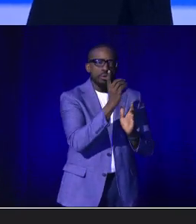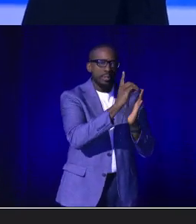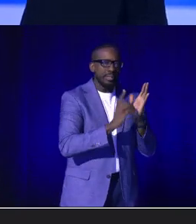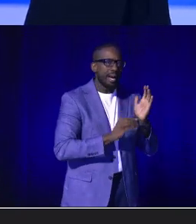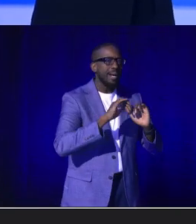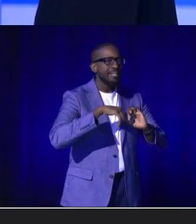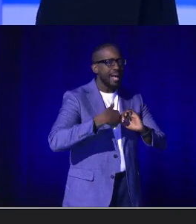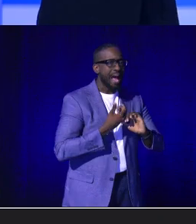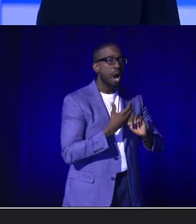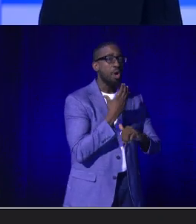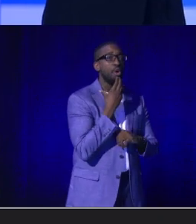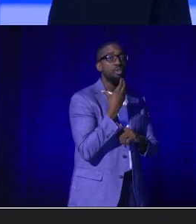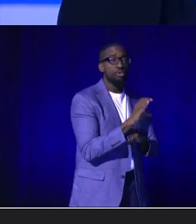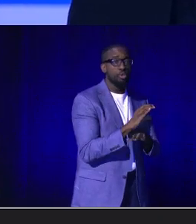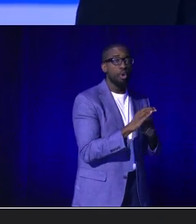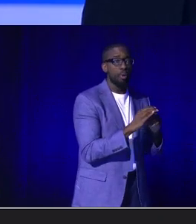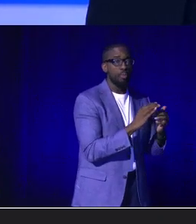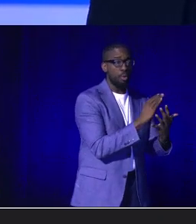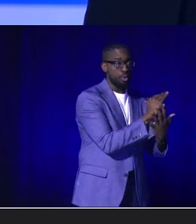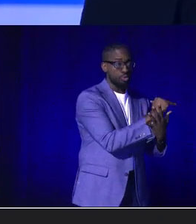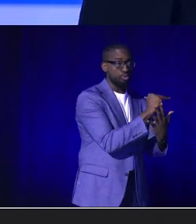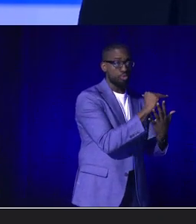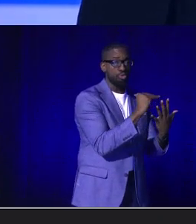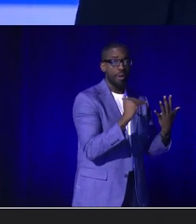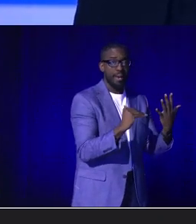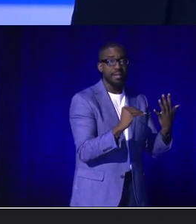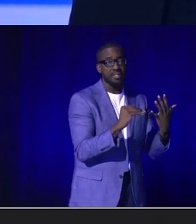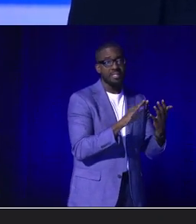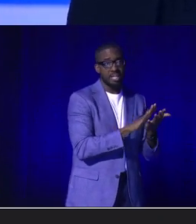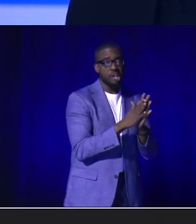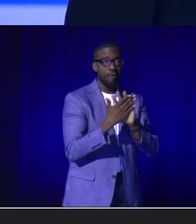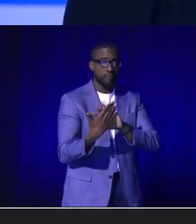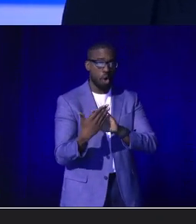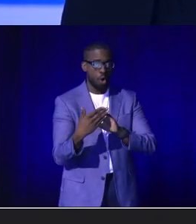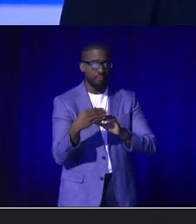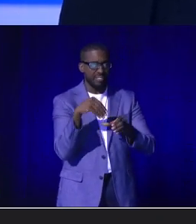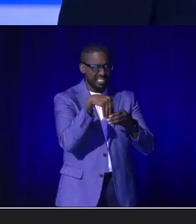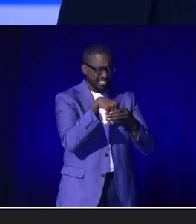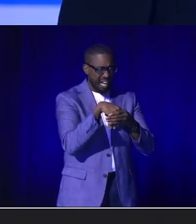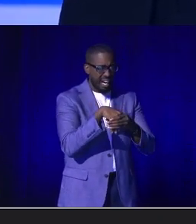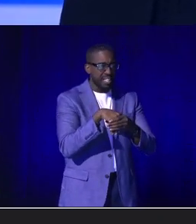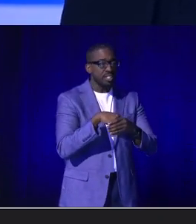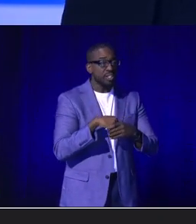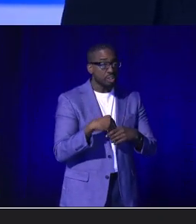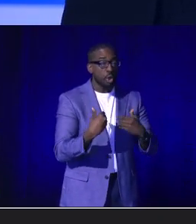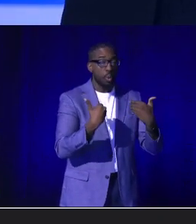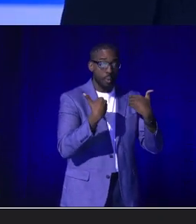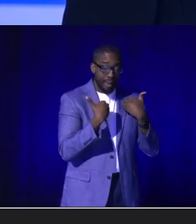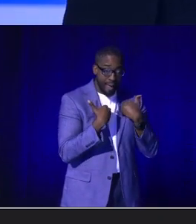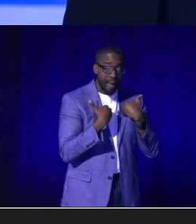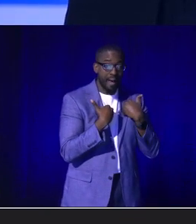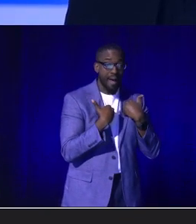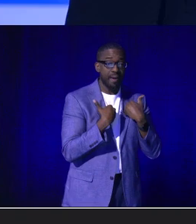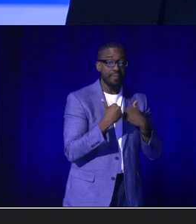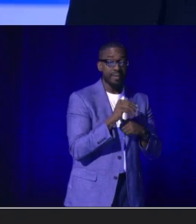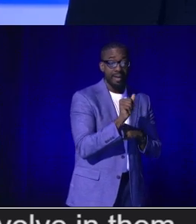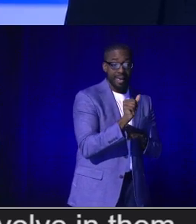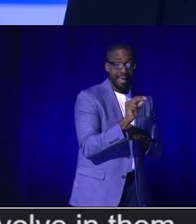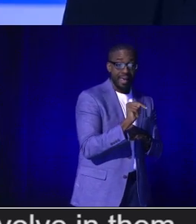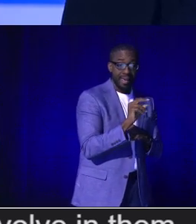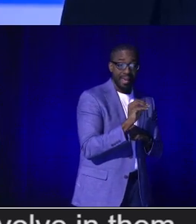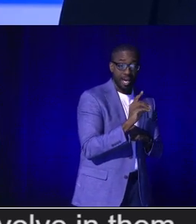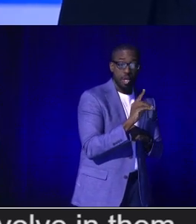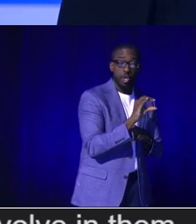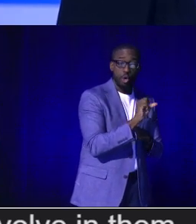gradients may evolve in them. So I showed you in the very beginning that we have these anodes and cathodes and electrolytes. There's also